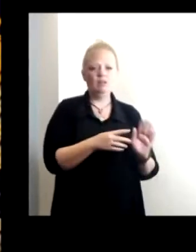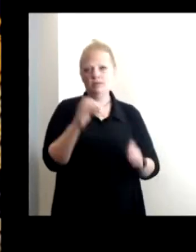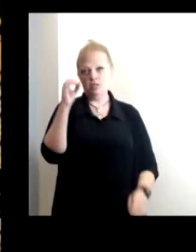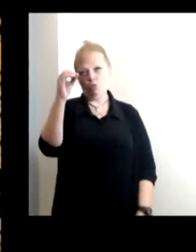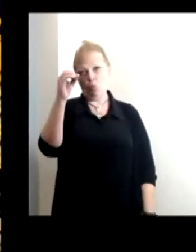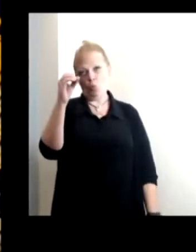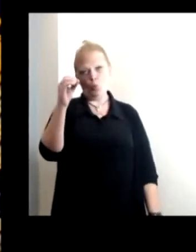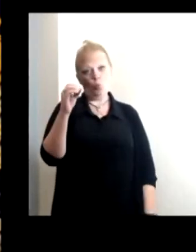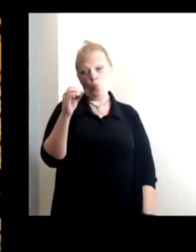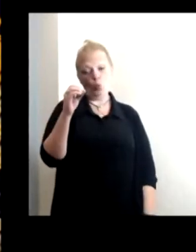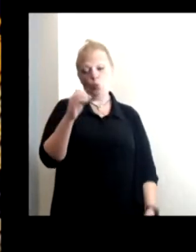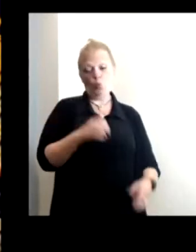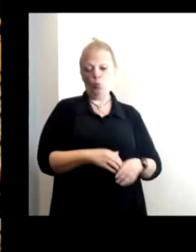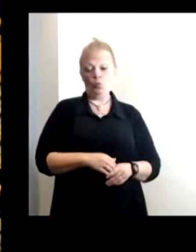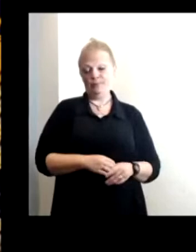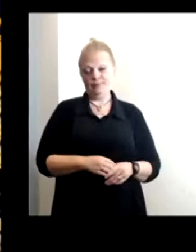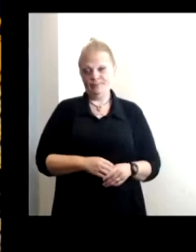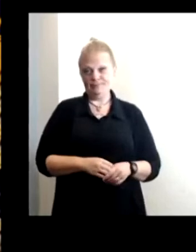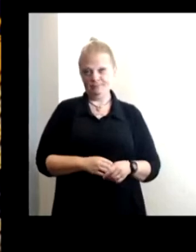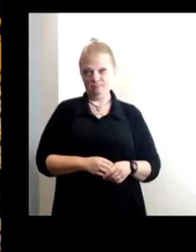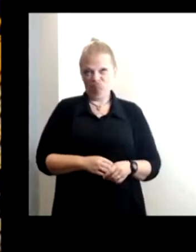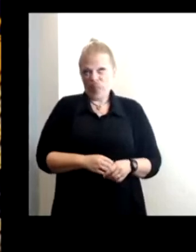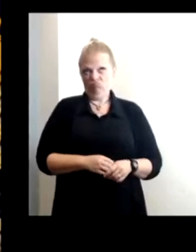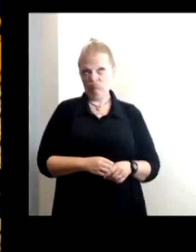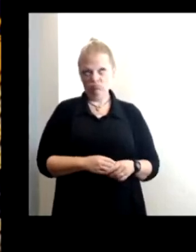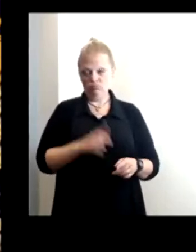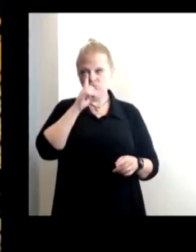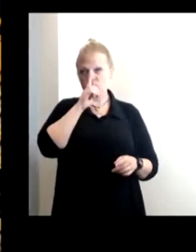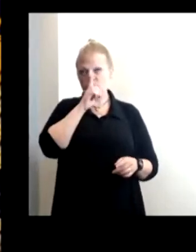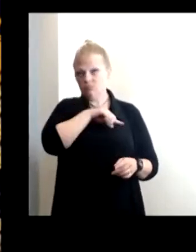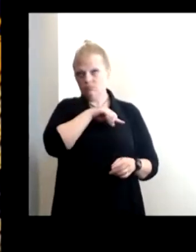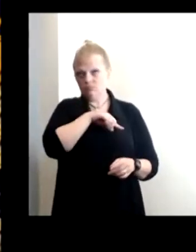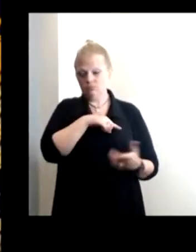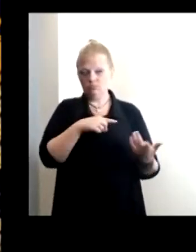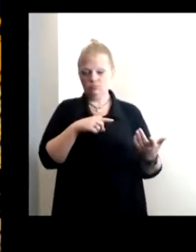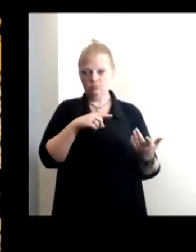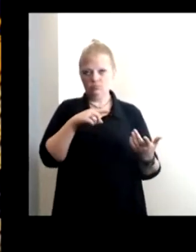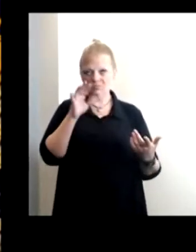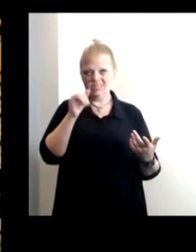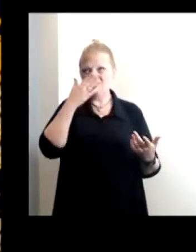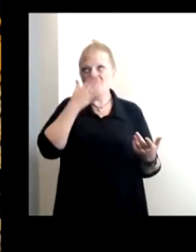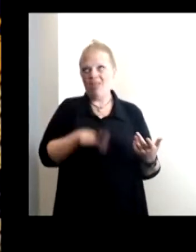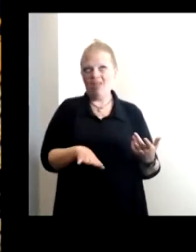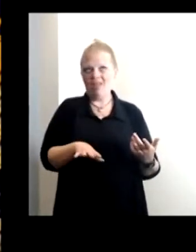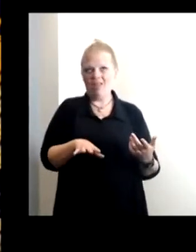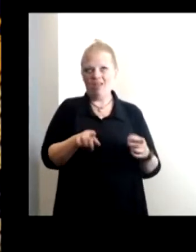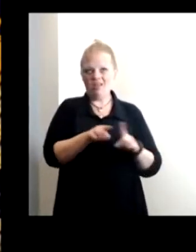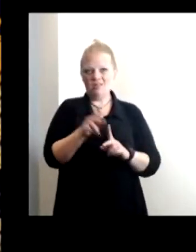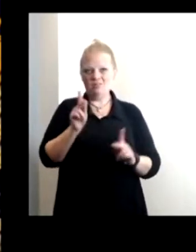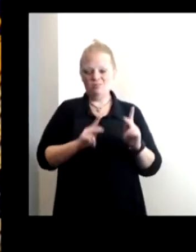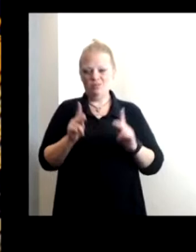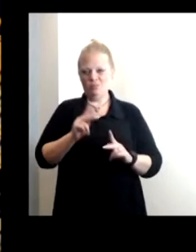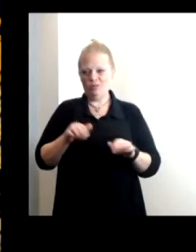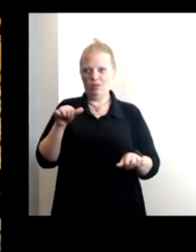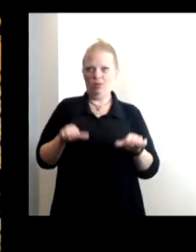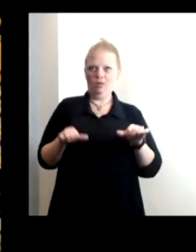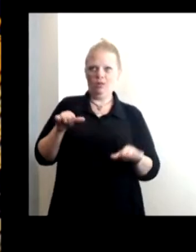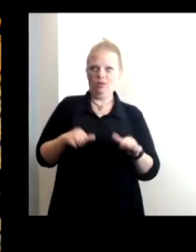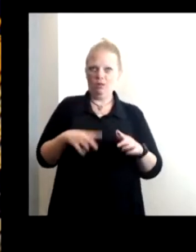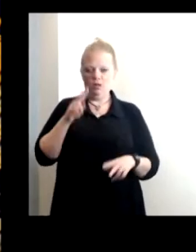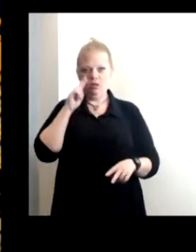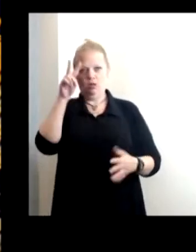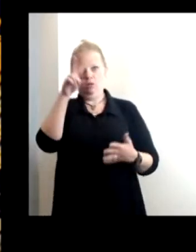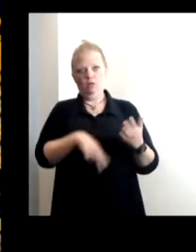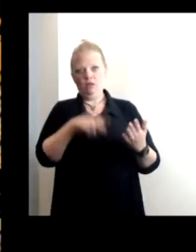No. It's just the false information is just as bad as people who might be hesitant and they see the false